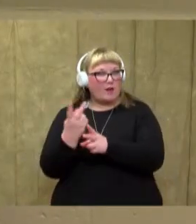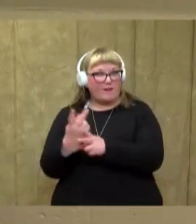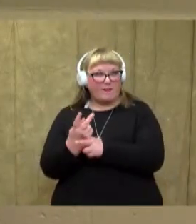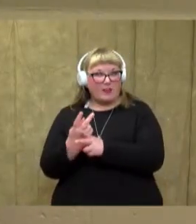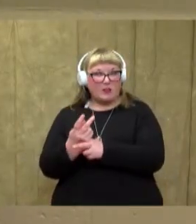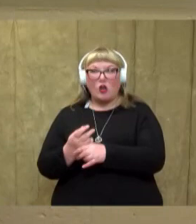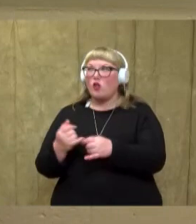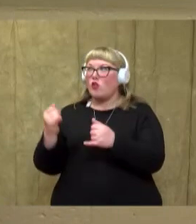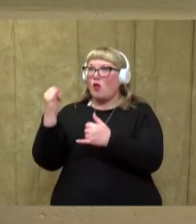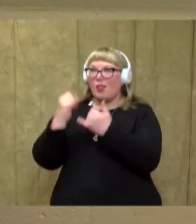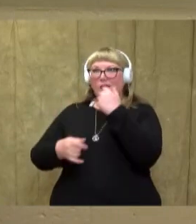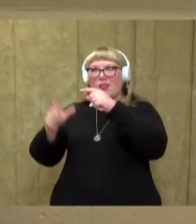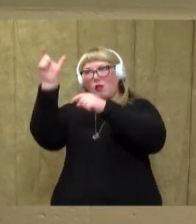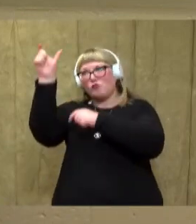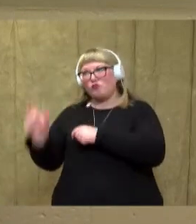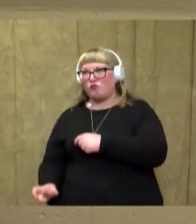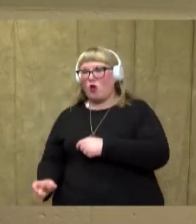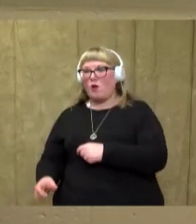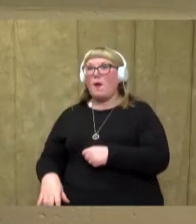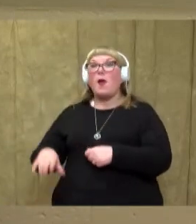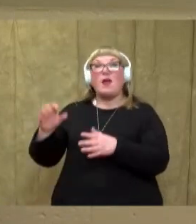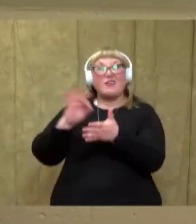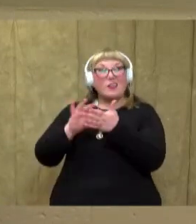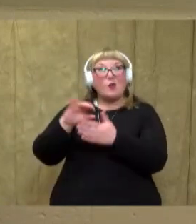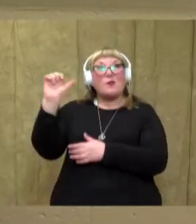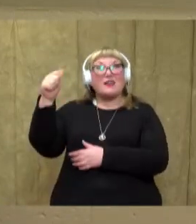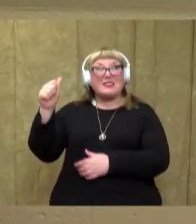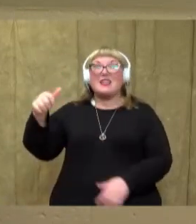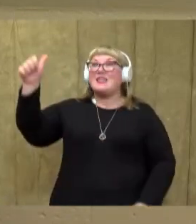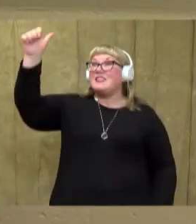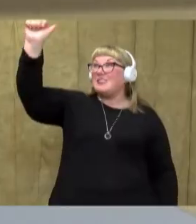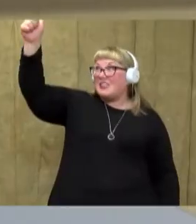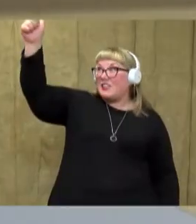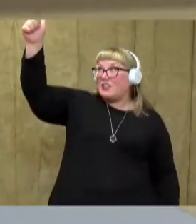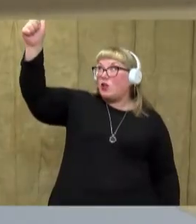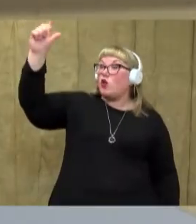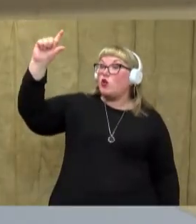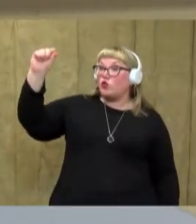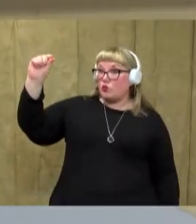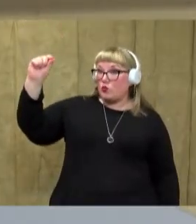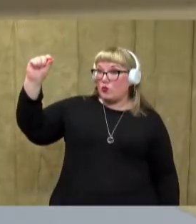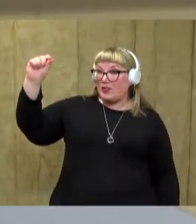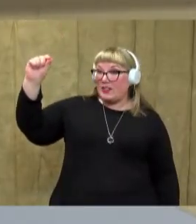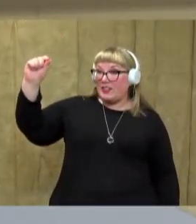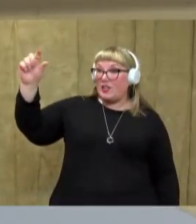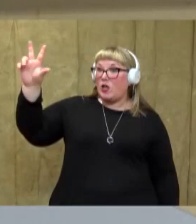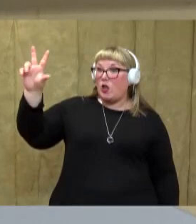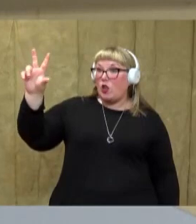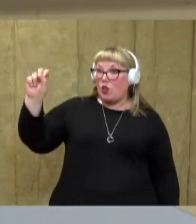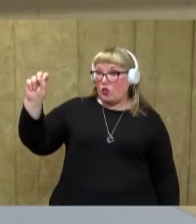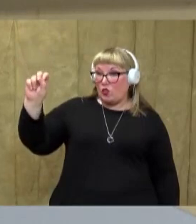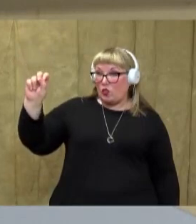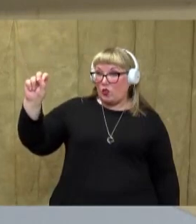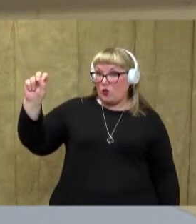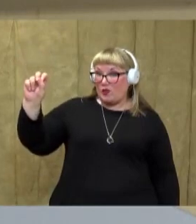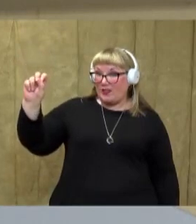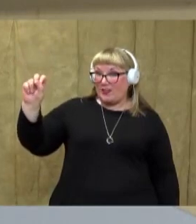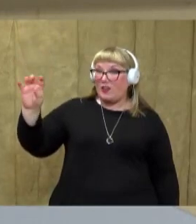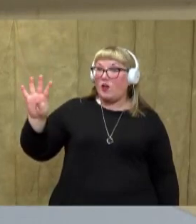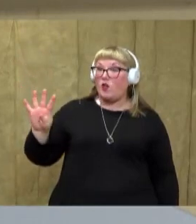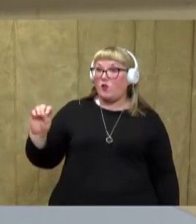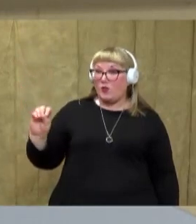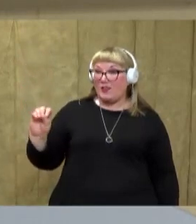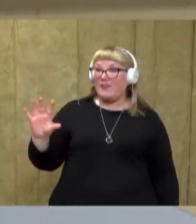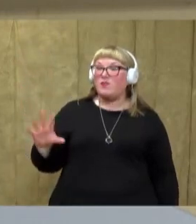this last row by counting by tens. Let's try and see if that one's right. 10, 20,